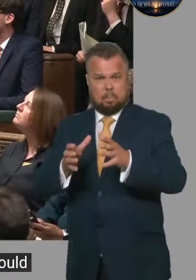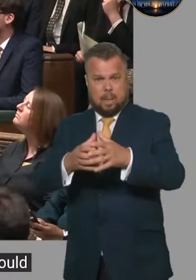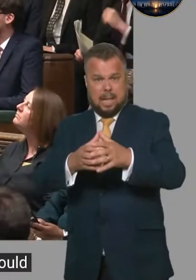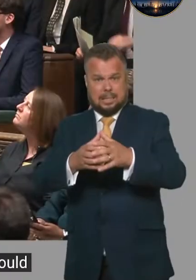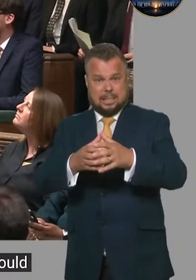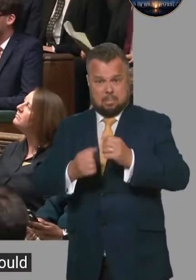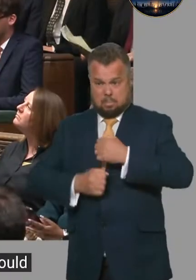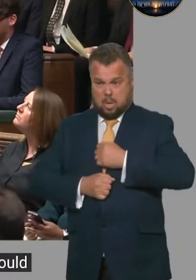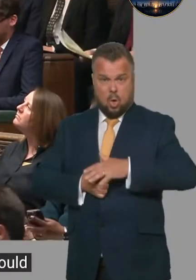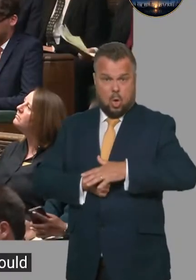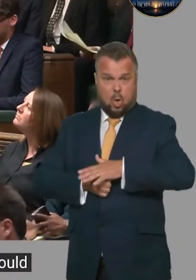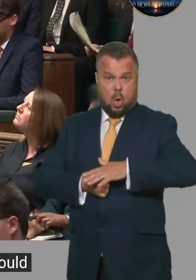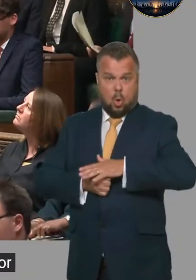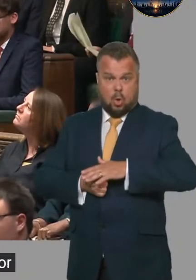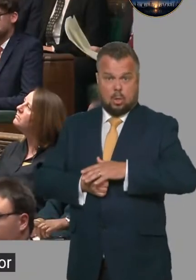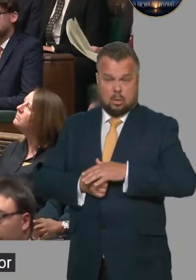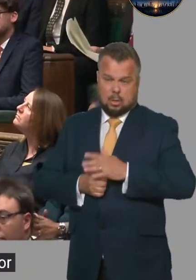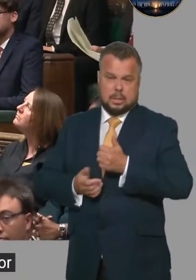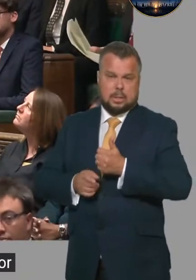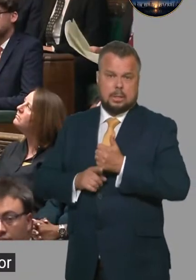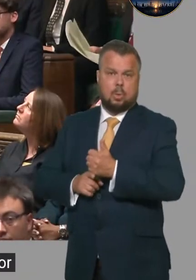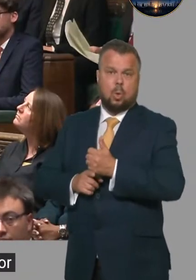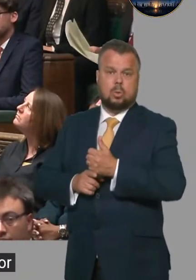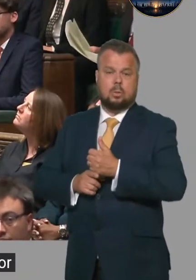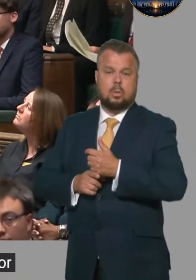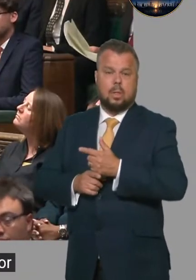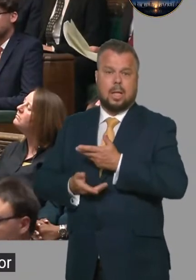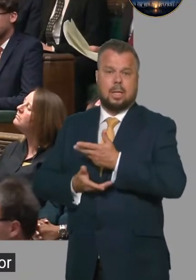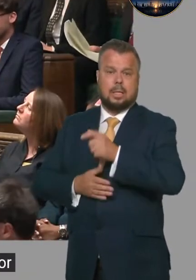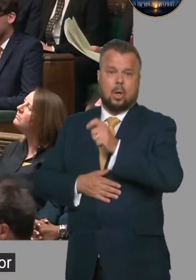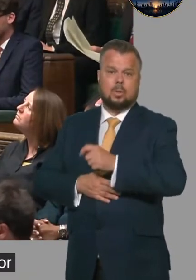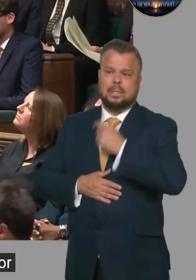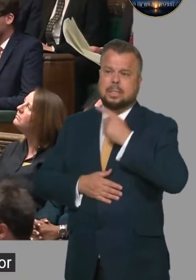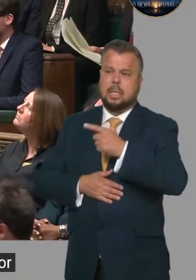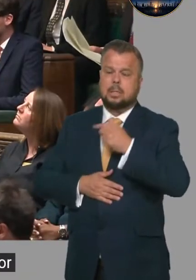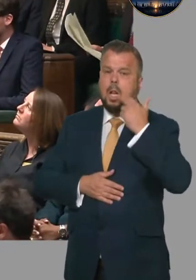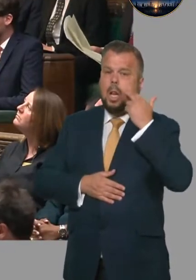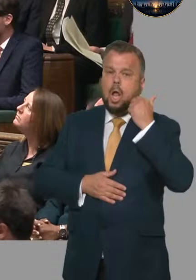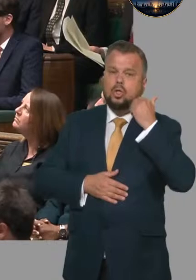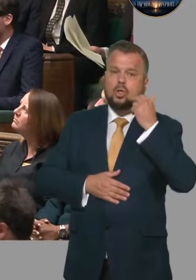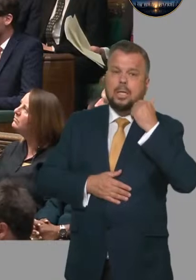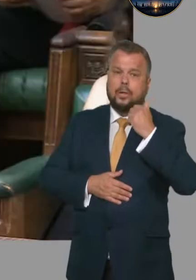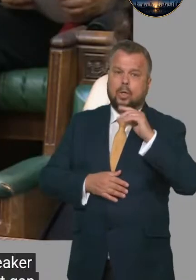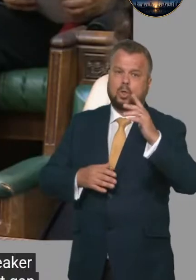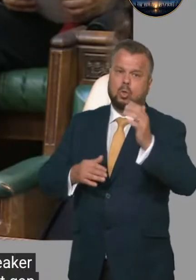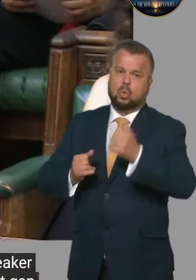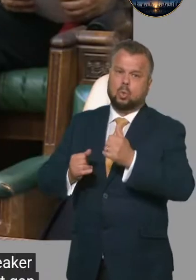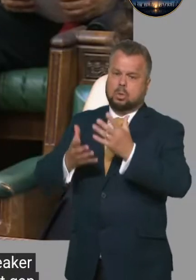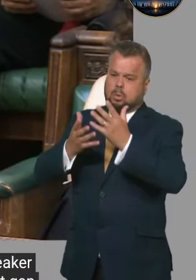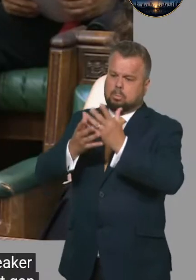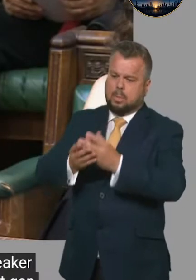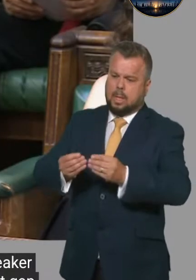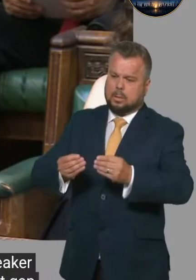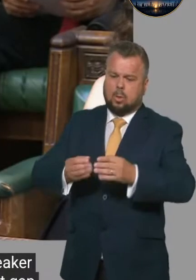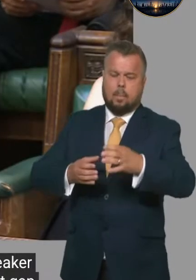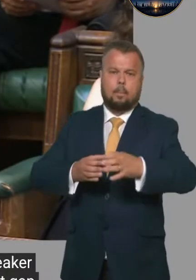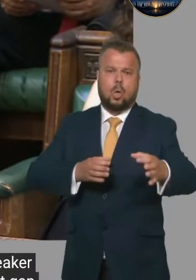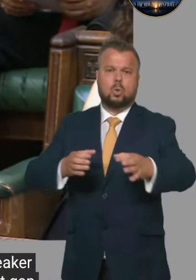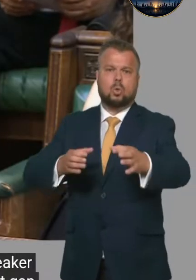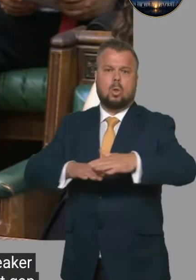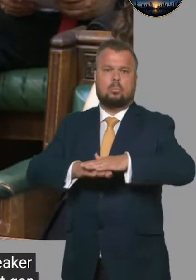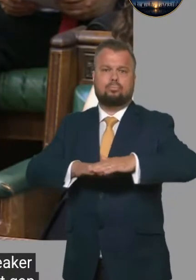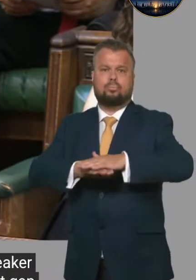Mr. Speaker. We know that the attainment gap holds back children who grow up in poverty, and that reached its highest levels under the